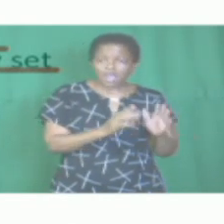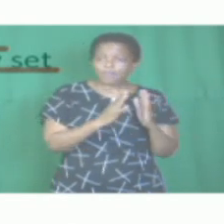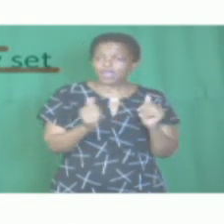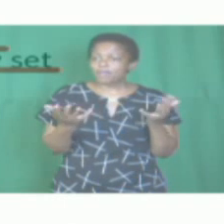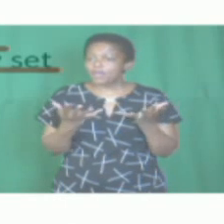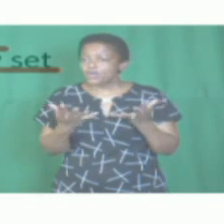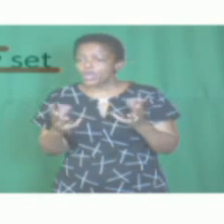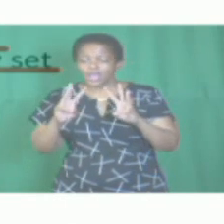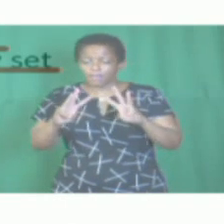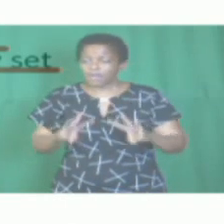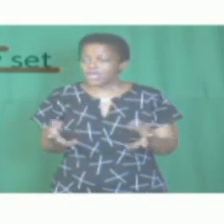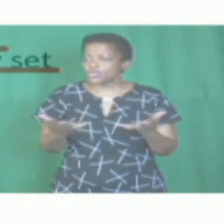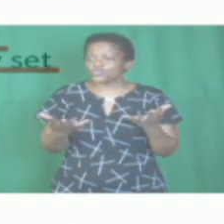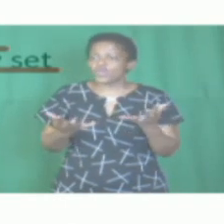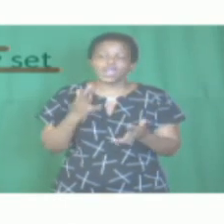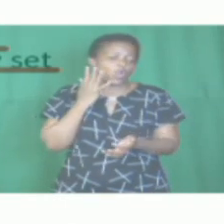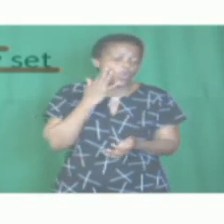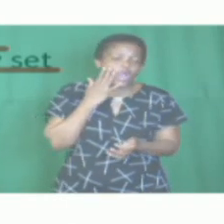and weather. Okay?